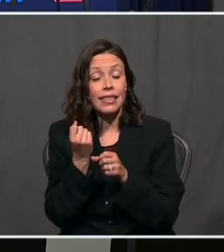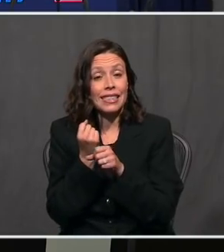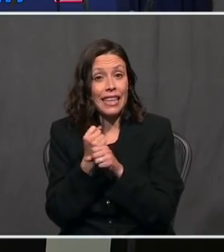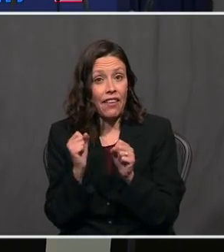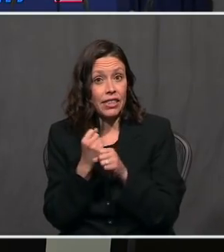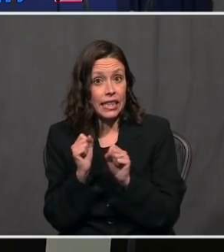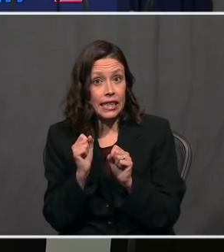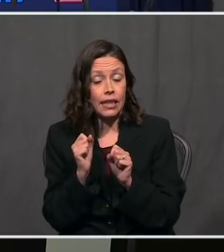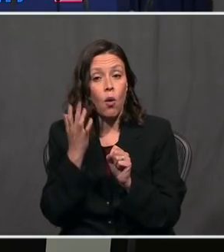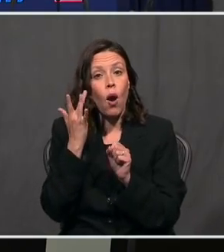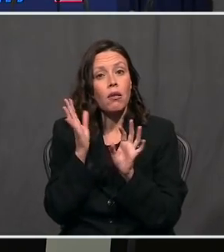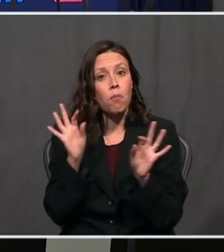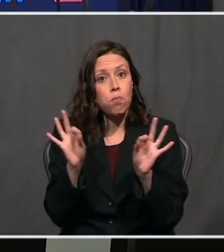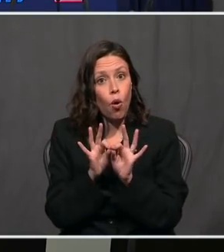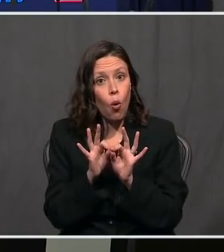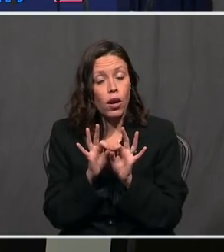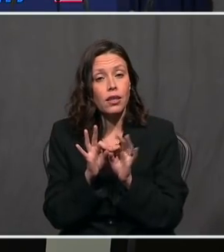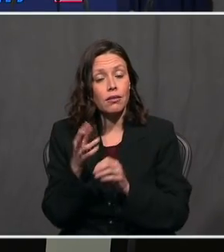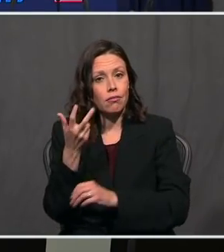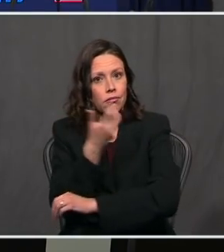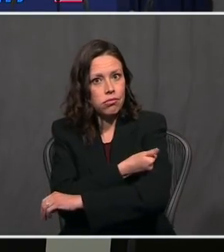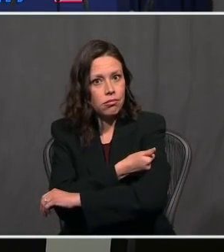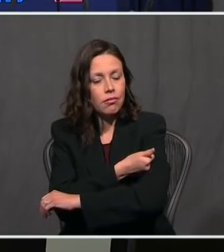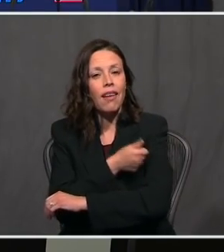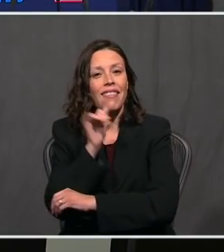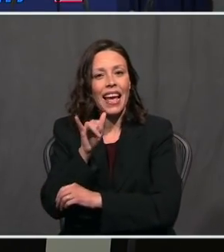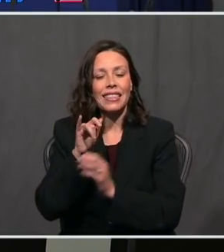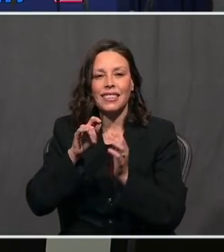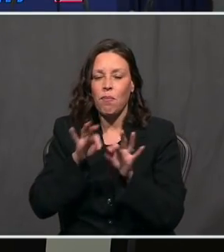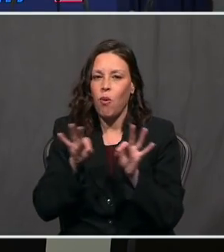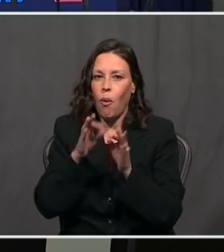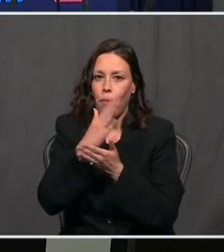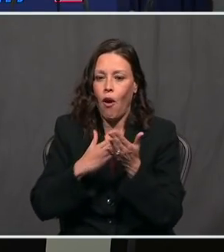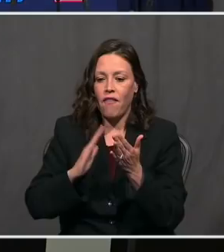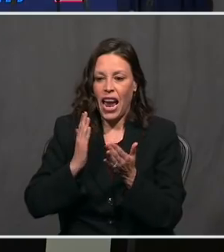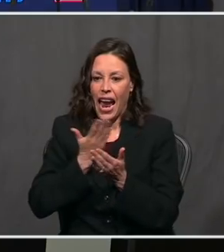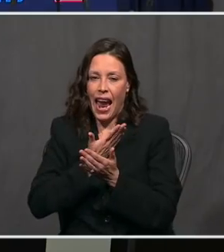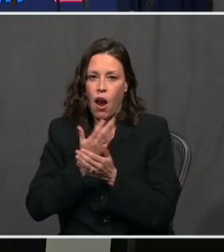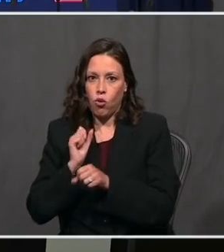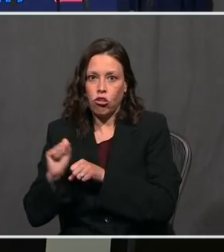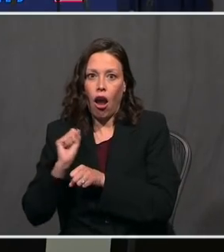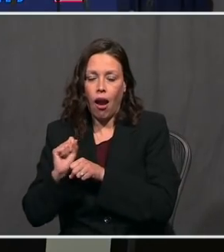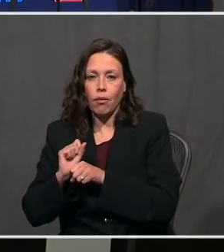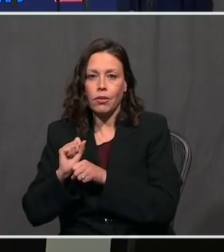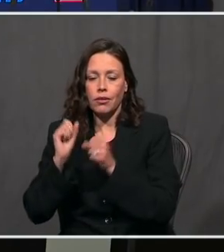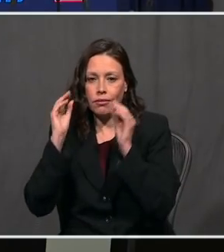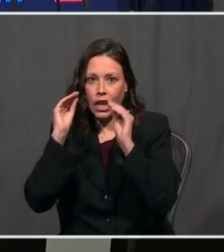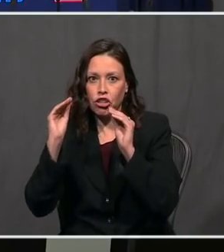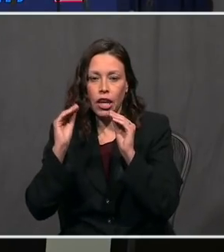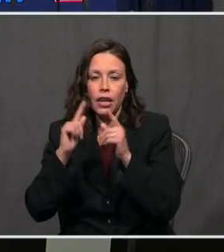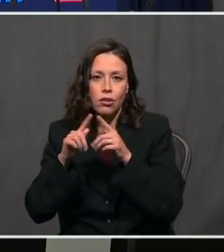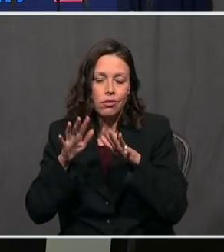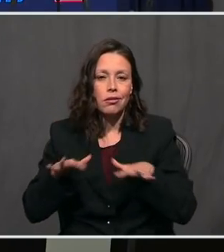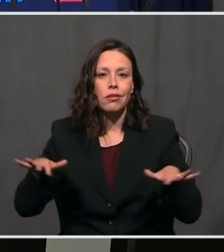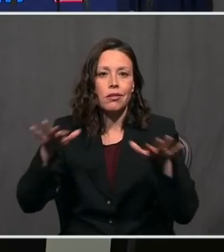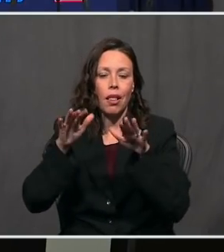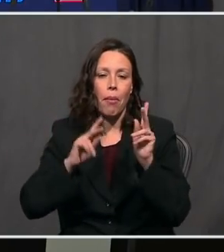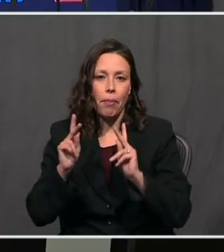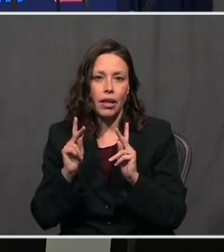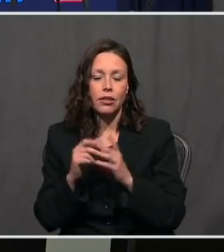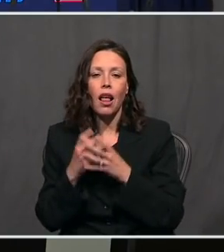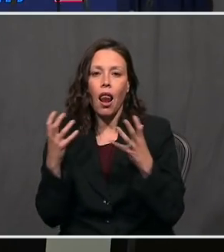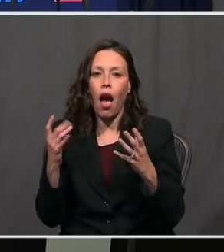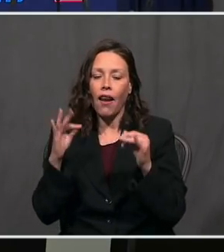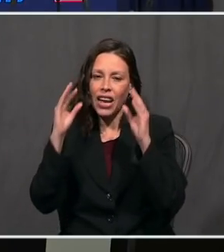profile and why it's important to get the vaccine is going to be a key part of what pharmacy must do when it comes to the general population. So there's a lot